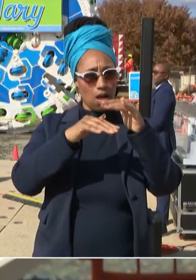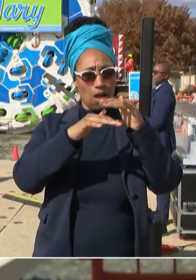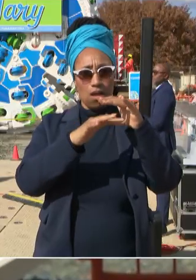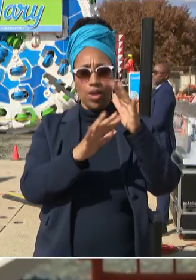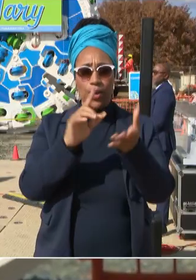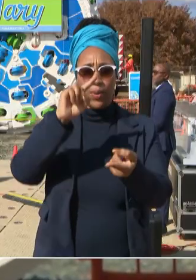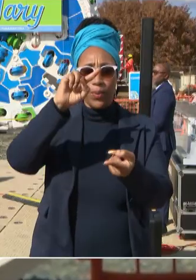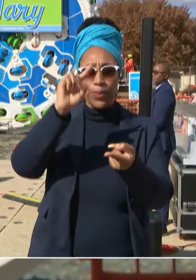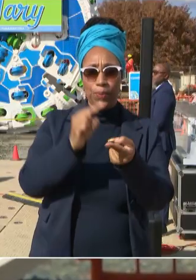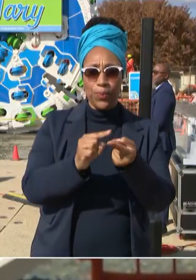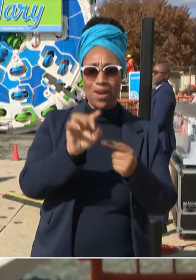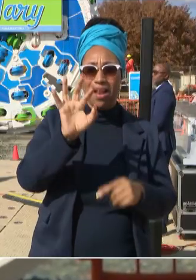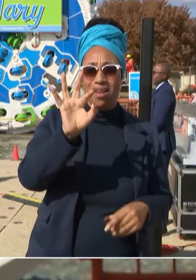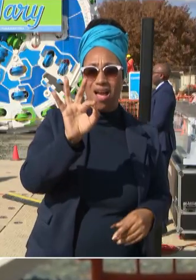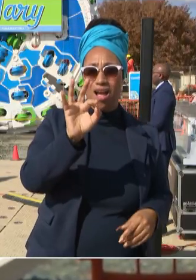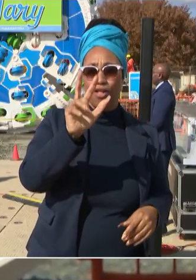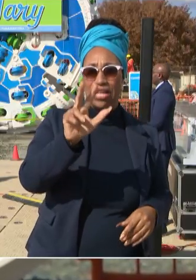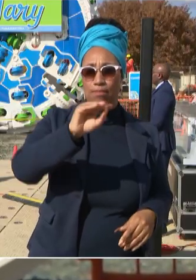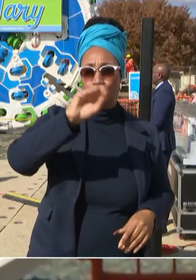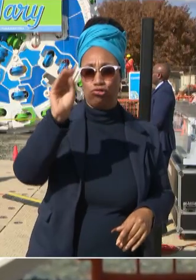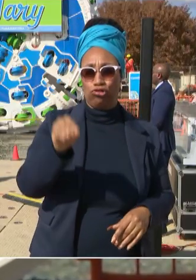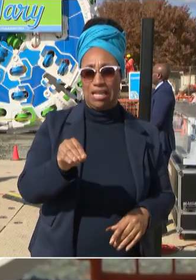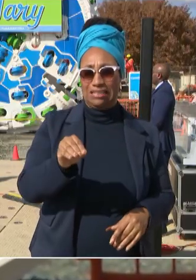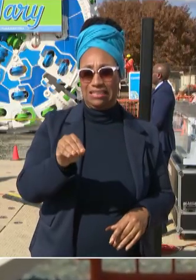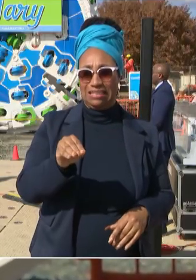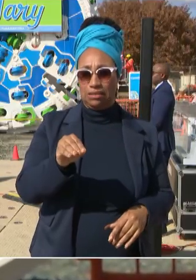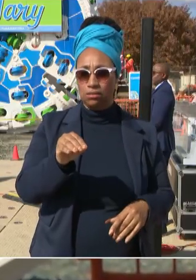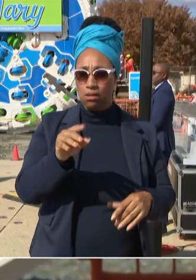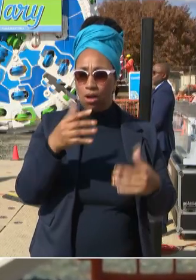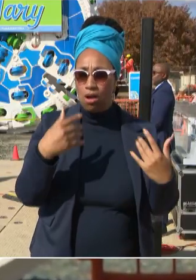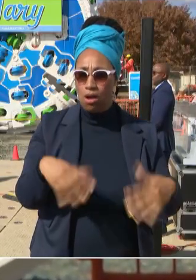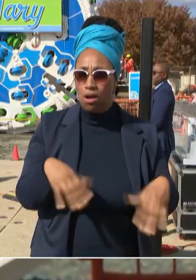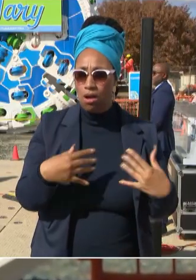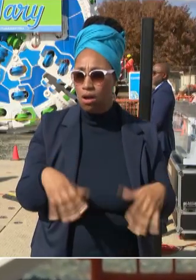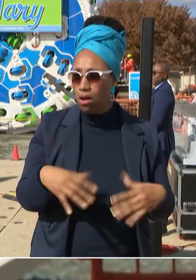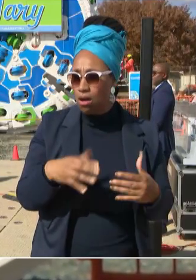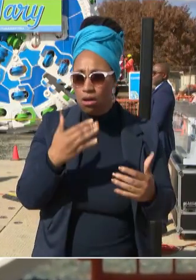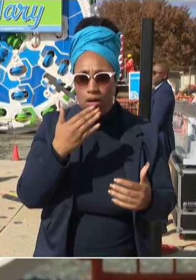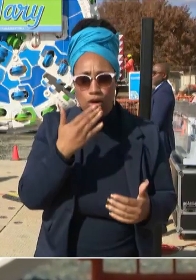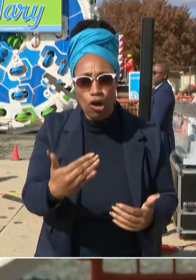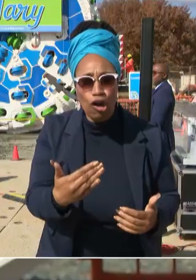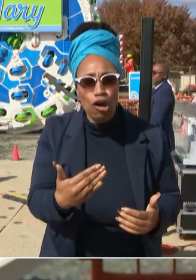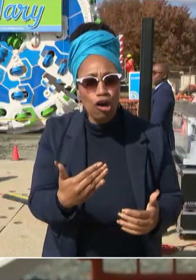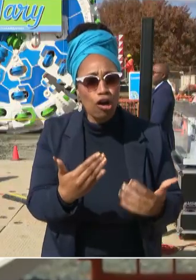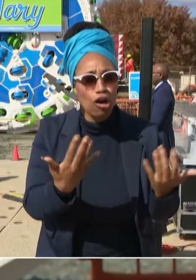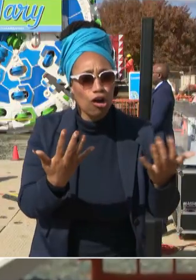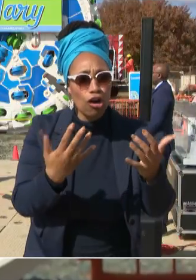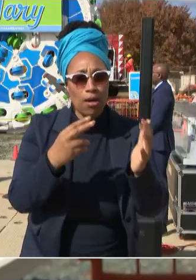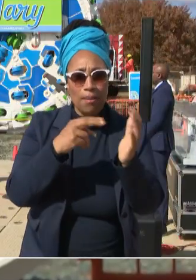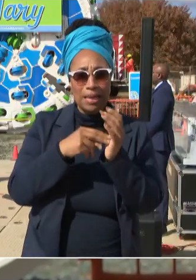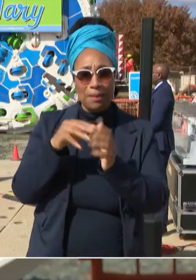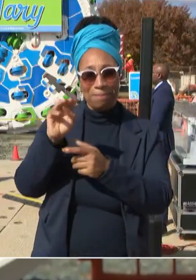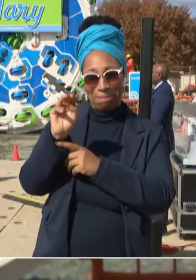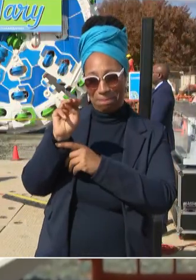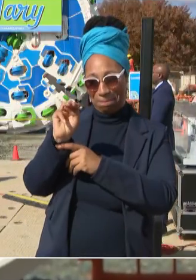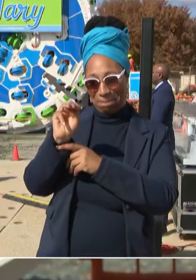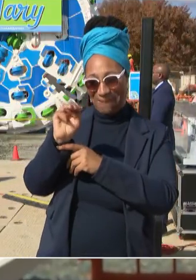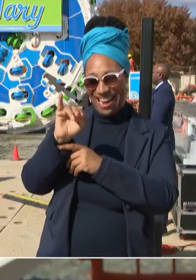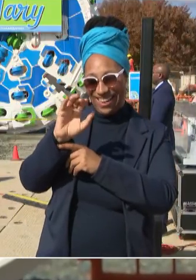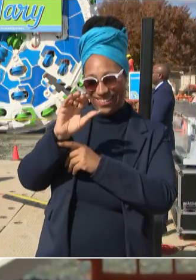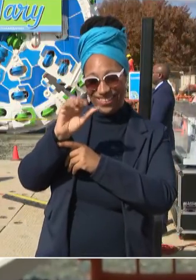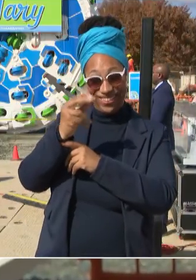And that is huge. It does mean that Michael Phelps could swim the Potomac, or even one of you.